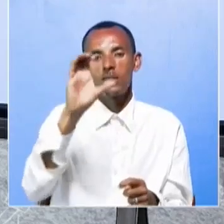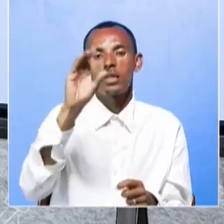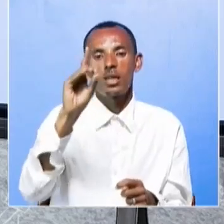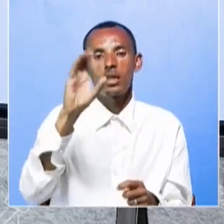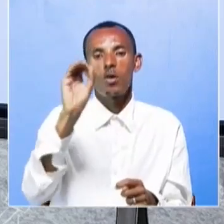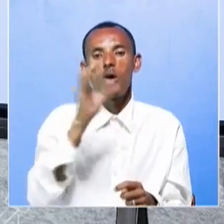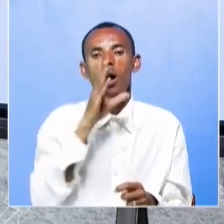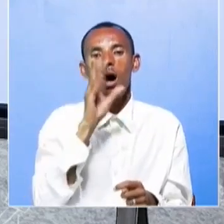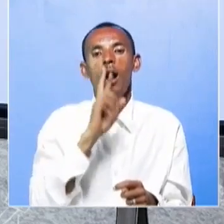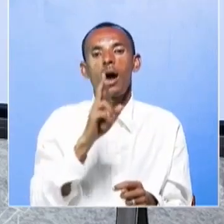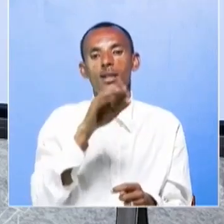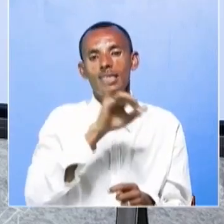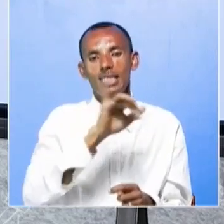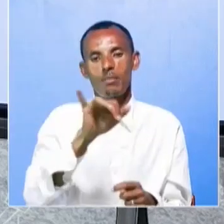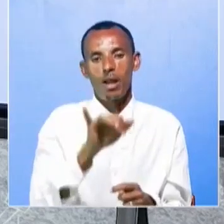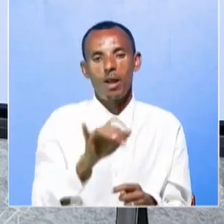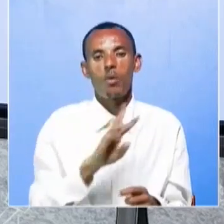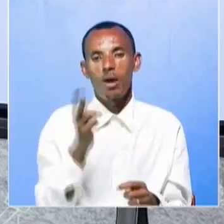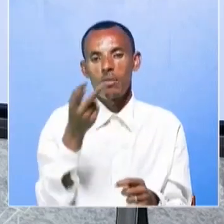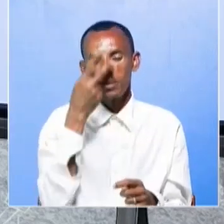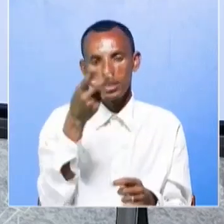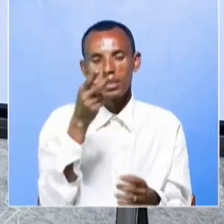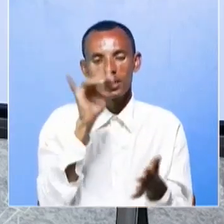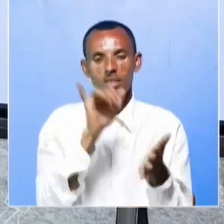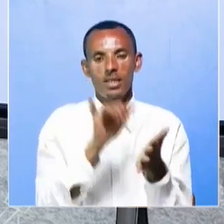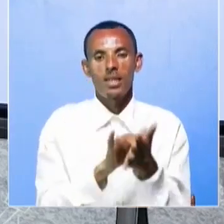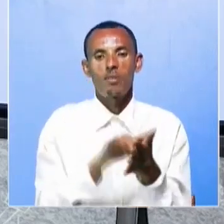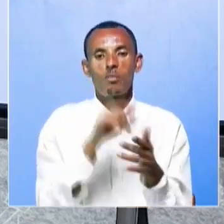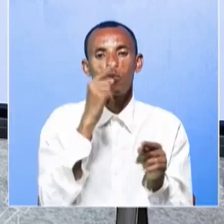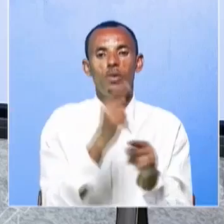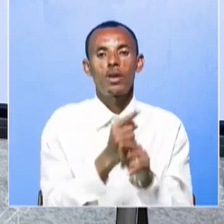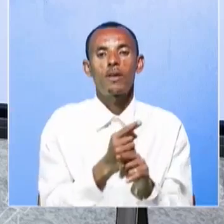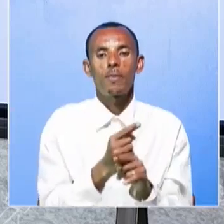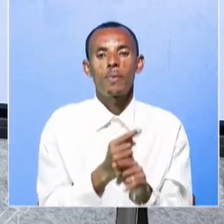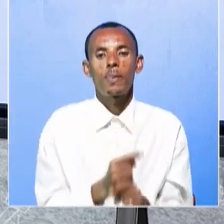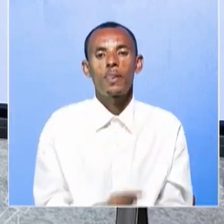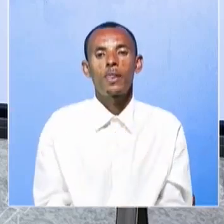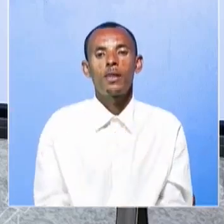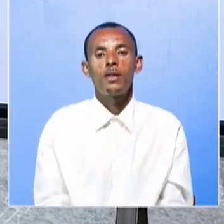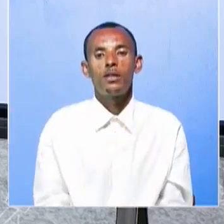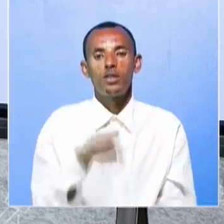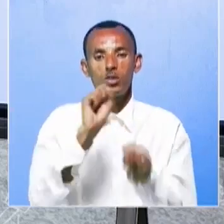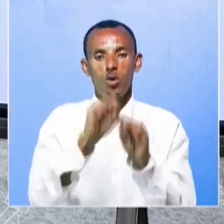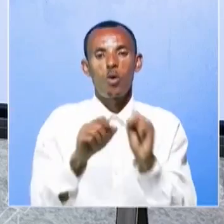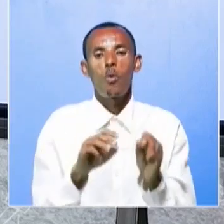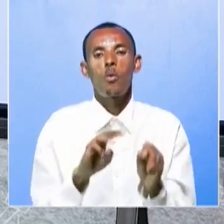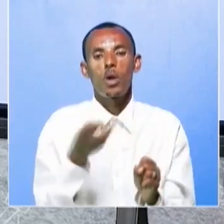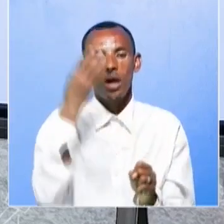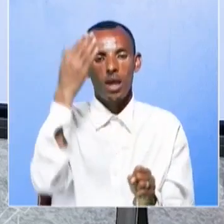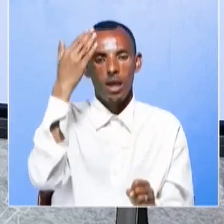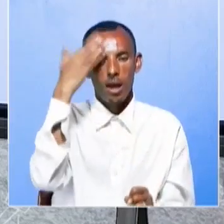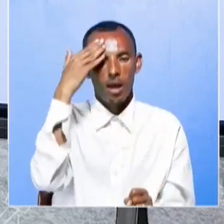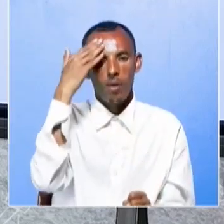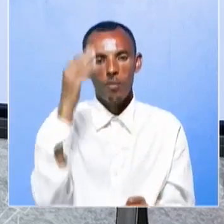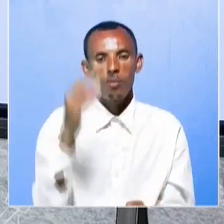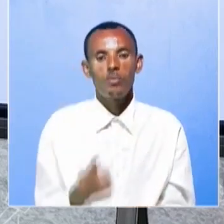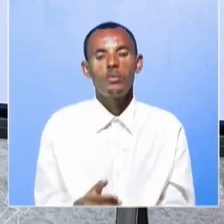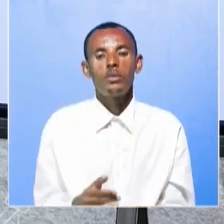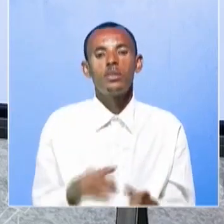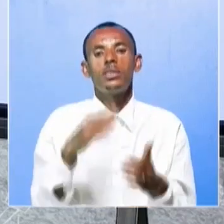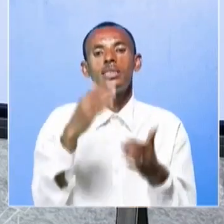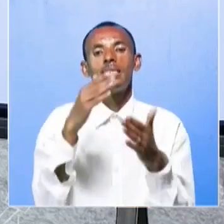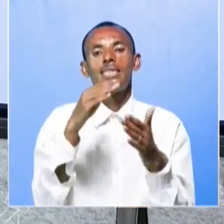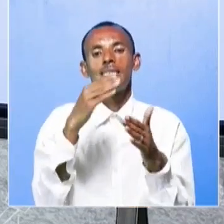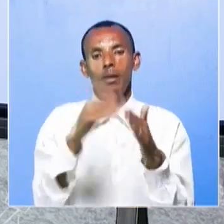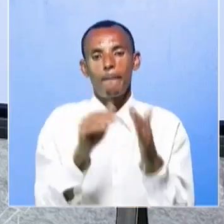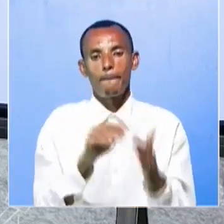are similar. Okay, we have seen that proving. So we know some